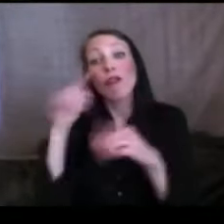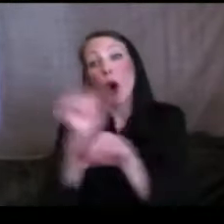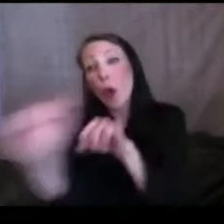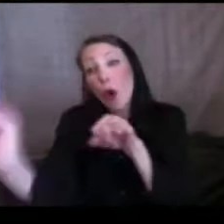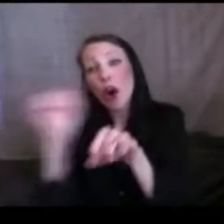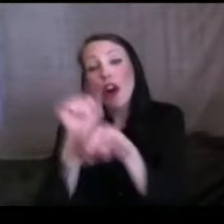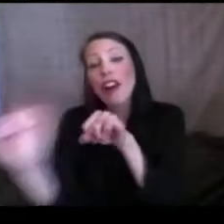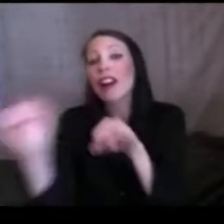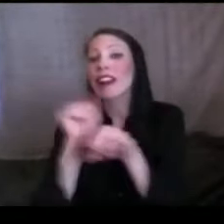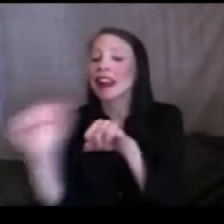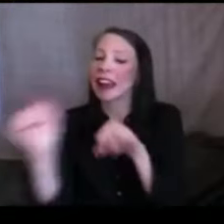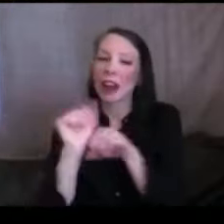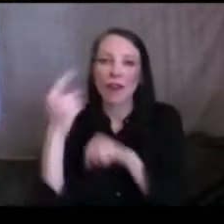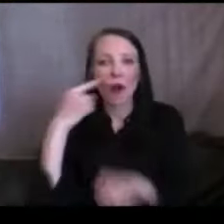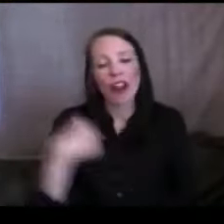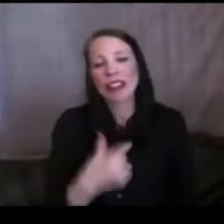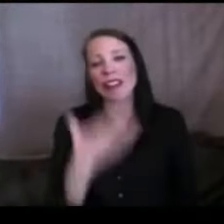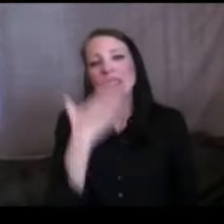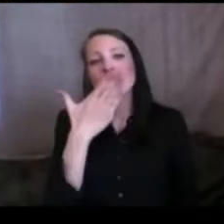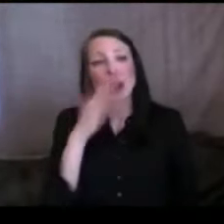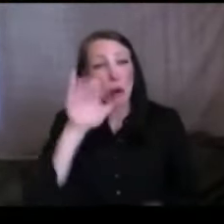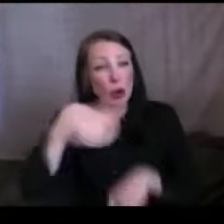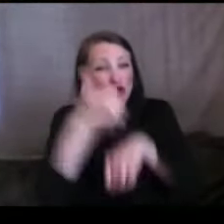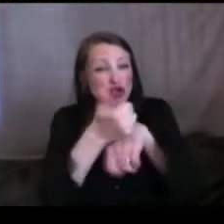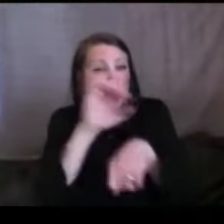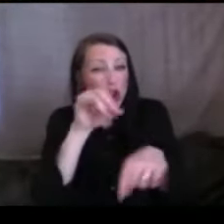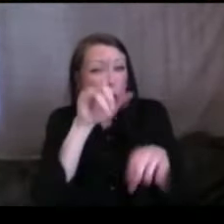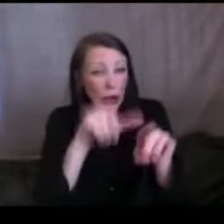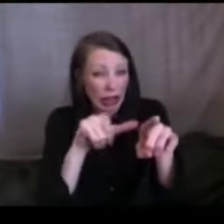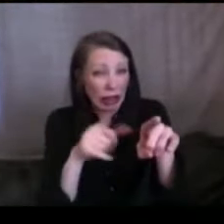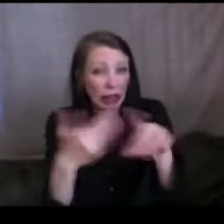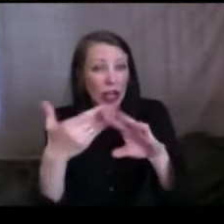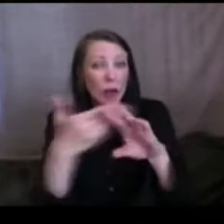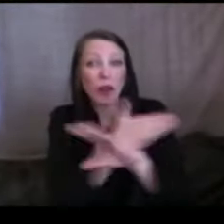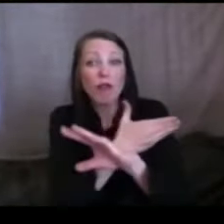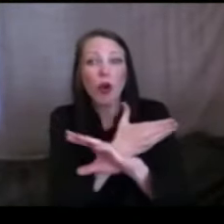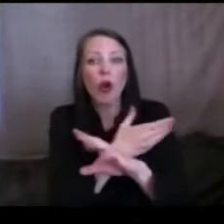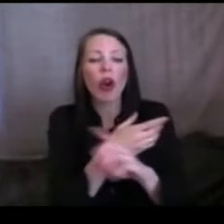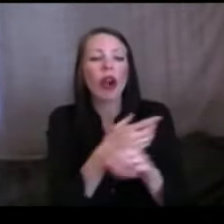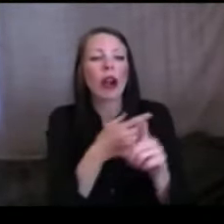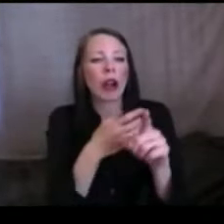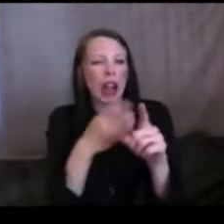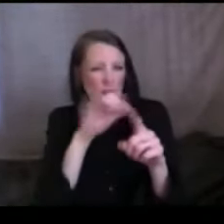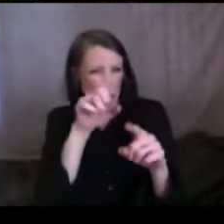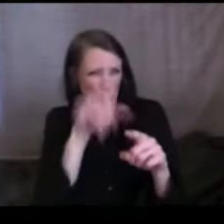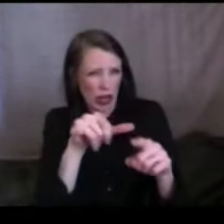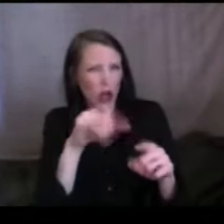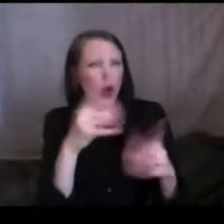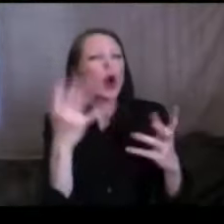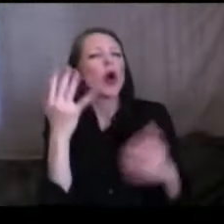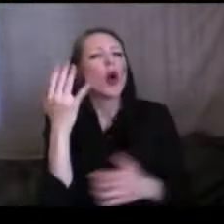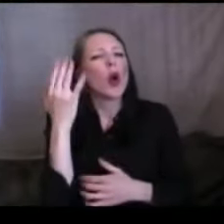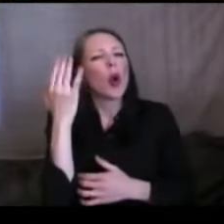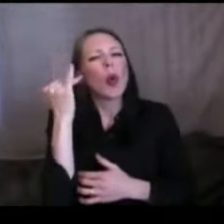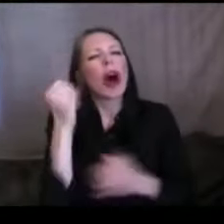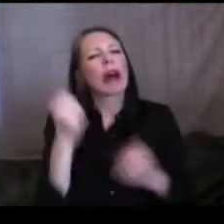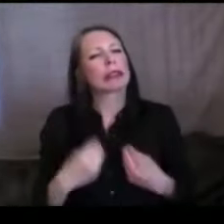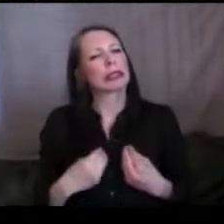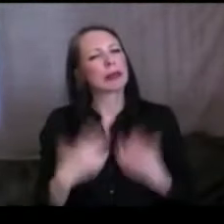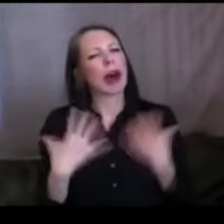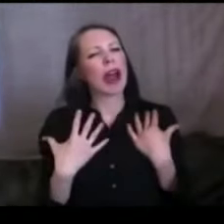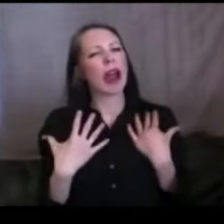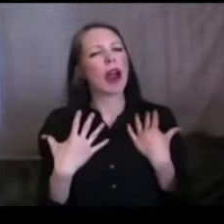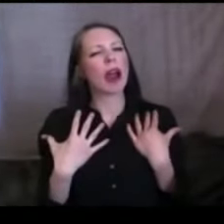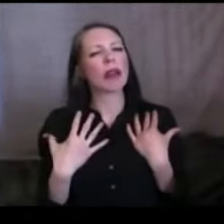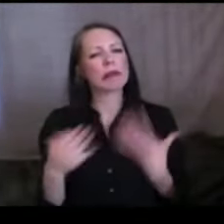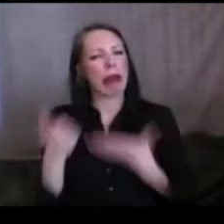on our behalf. Jody, I just wanted to ask you before I turn it over to Ethan, what inspires you to invest like